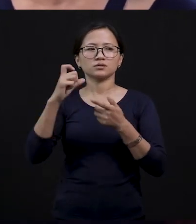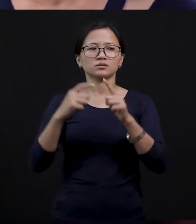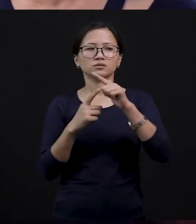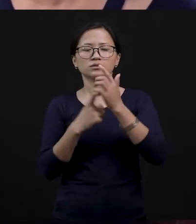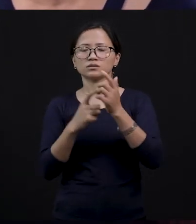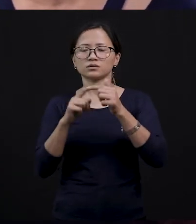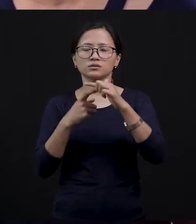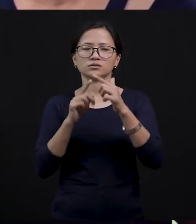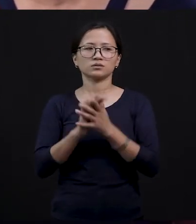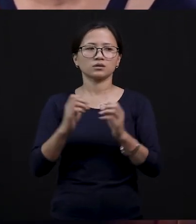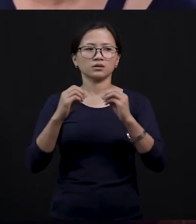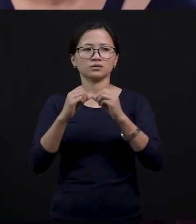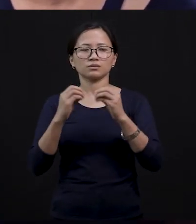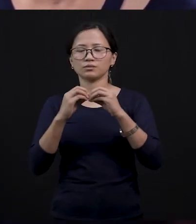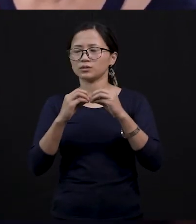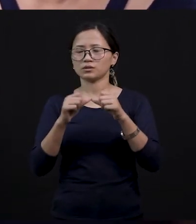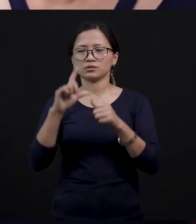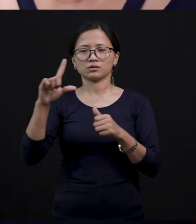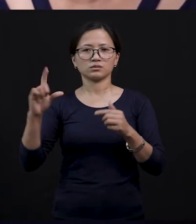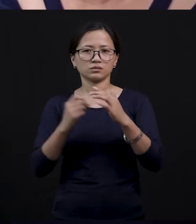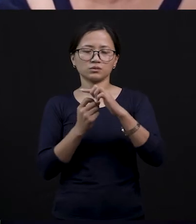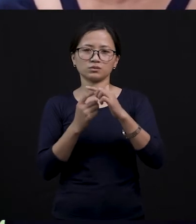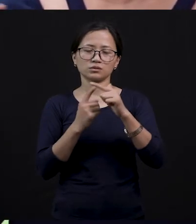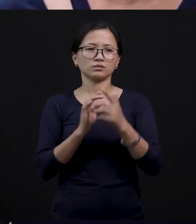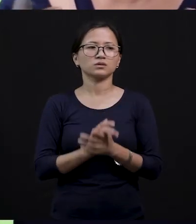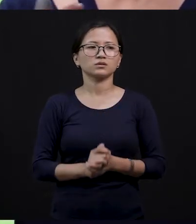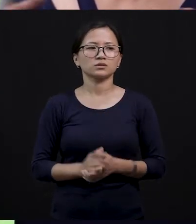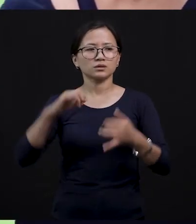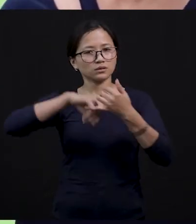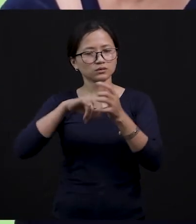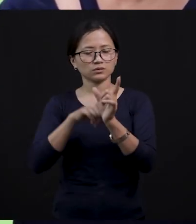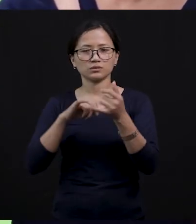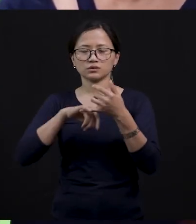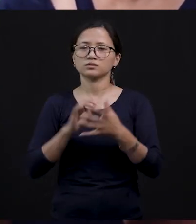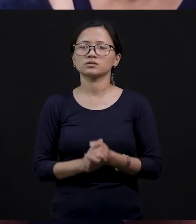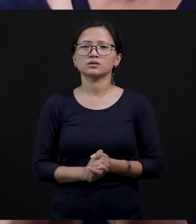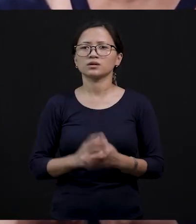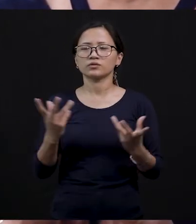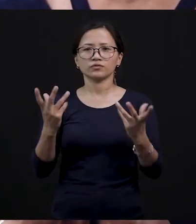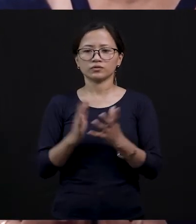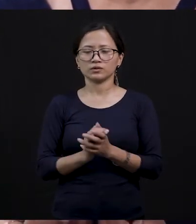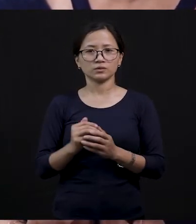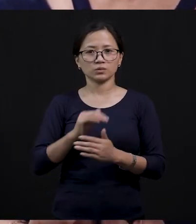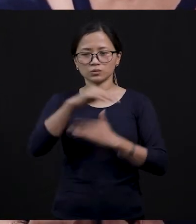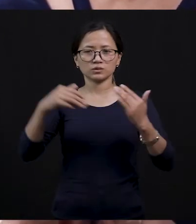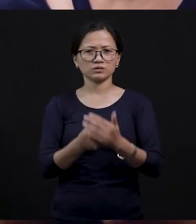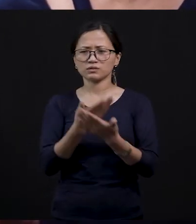if you have come across in pictures, you will always see that there is a kind of wall kind of a